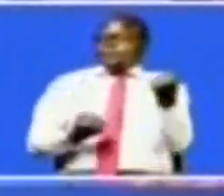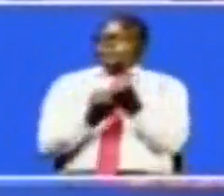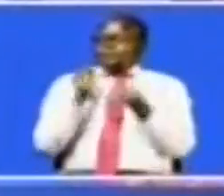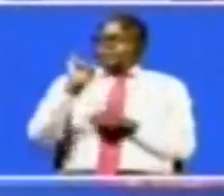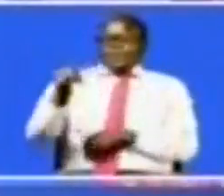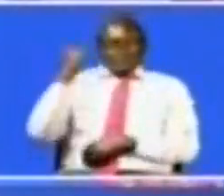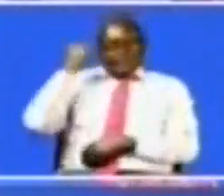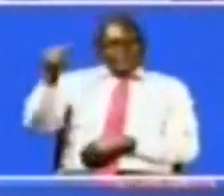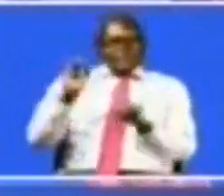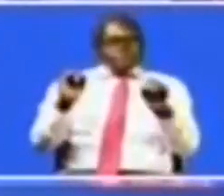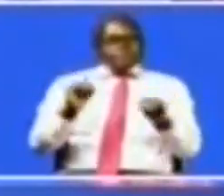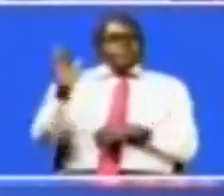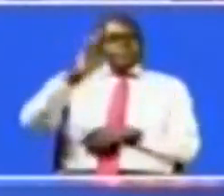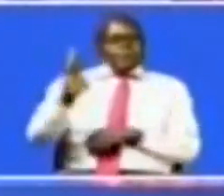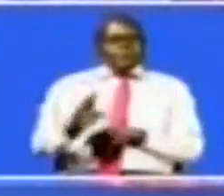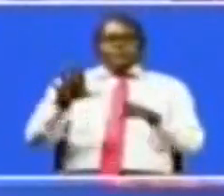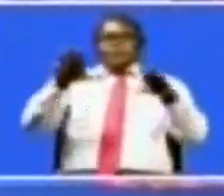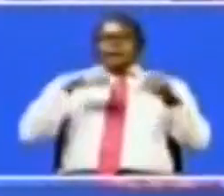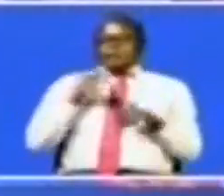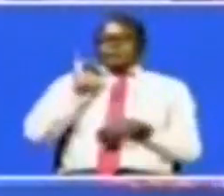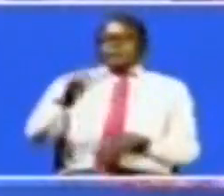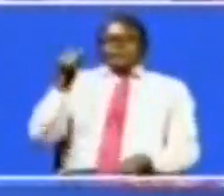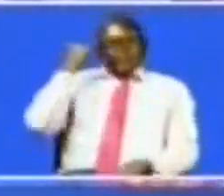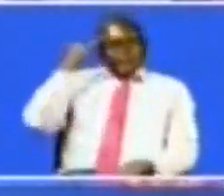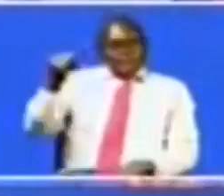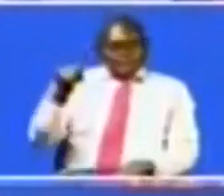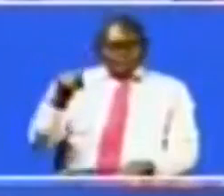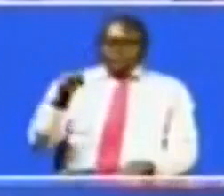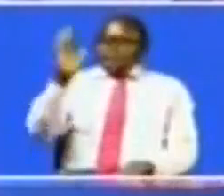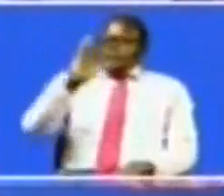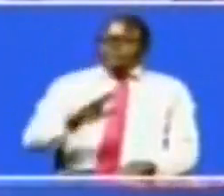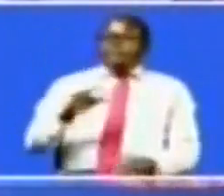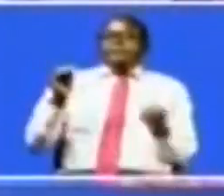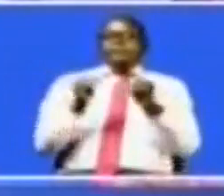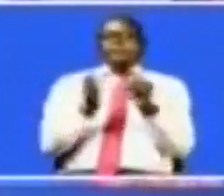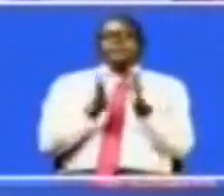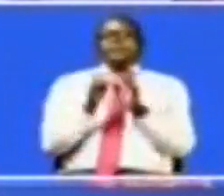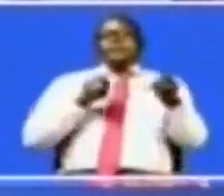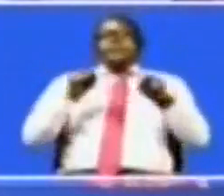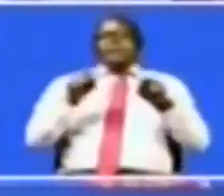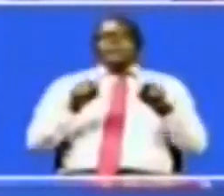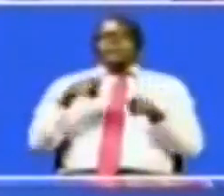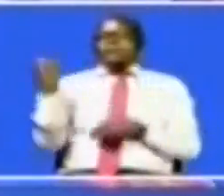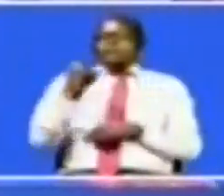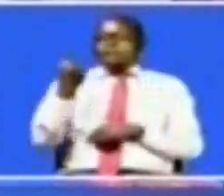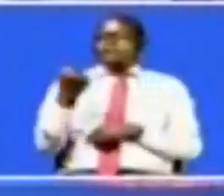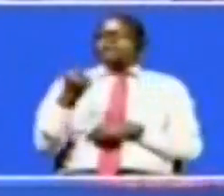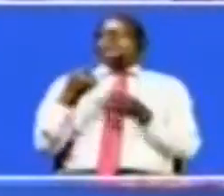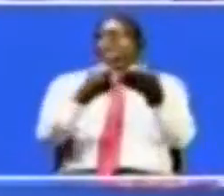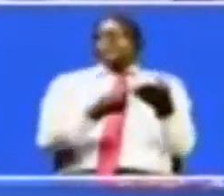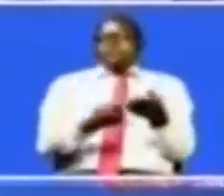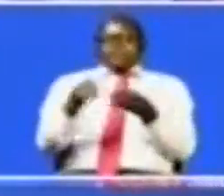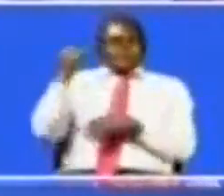an idea. I will not endorse such an idea. And I will not sit with the management of Mia's Sugar Company to discuss